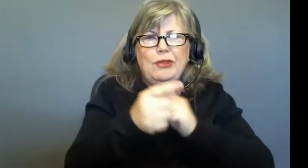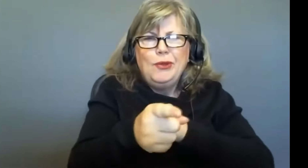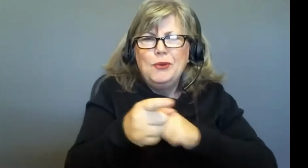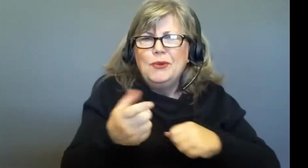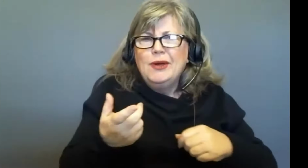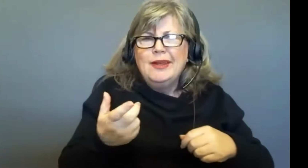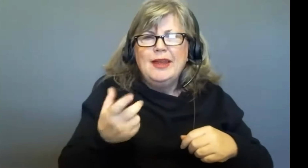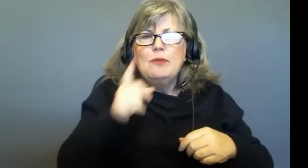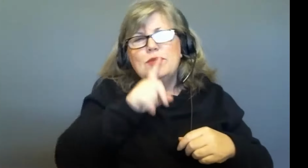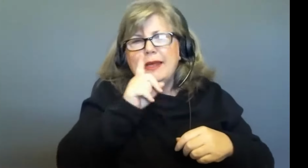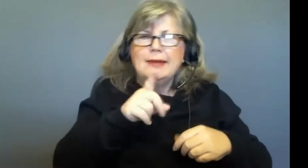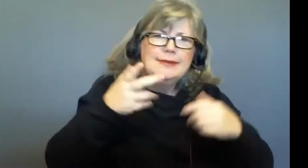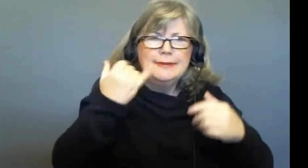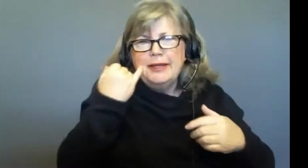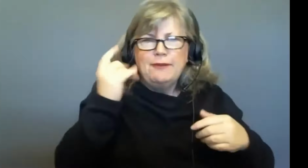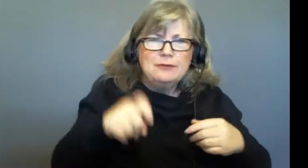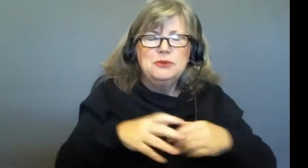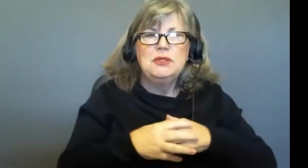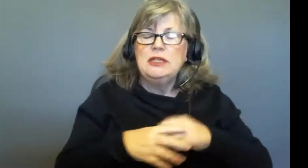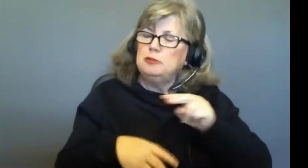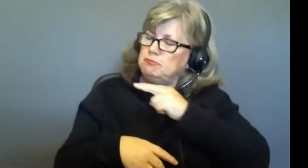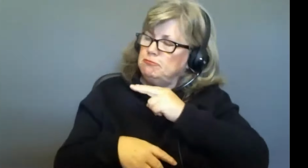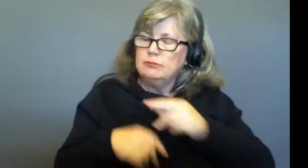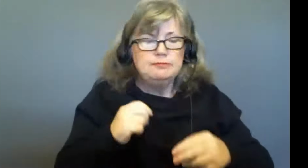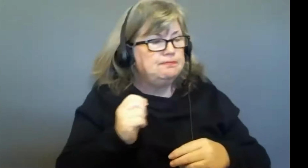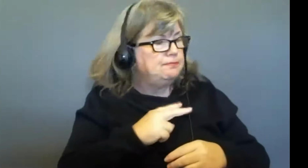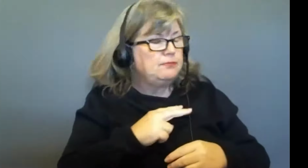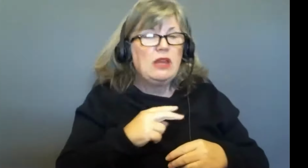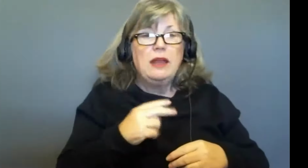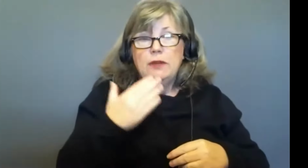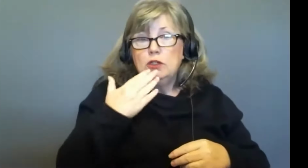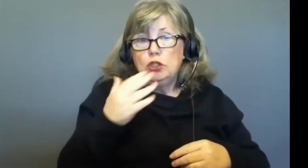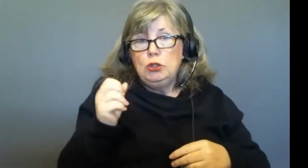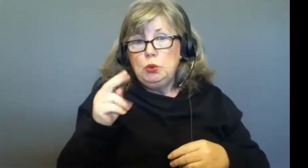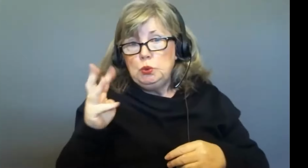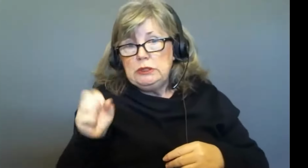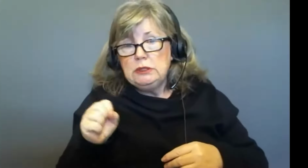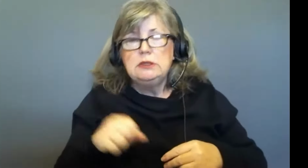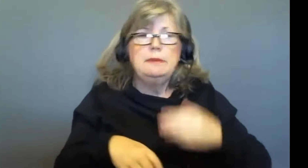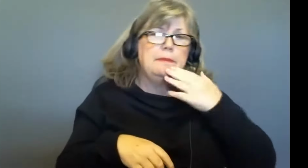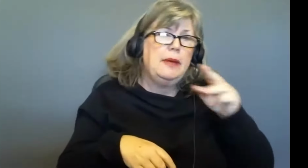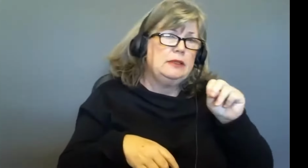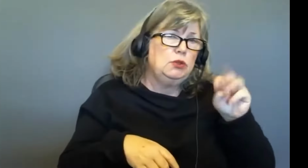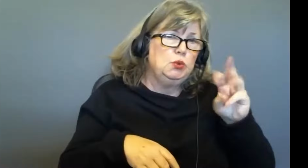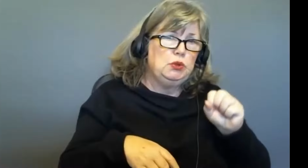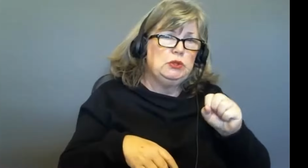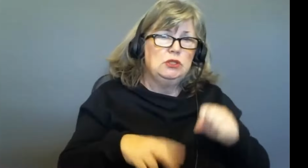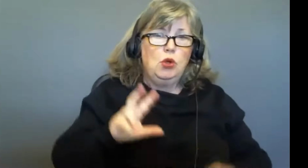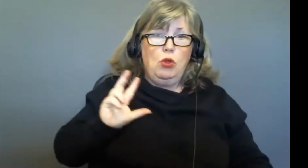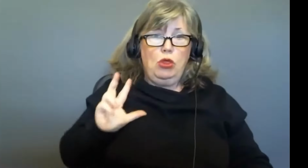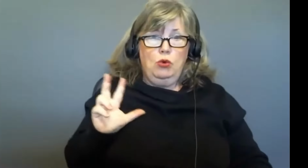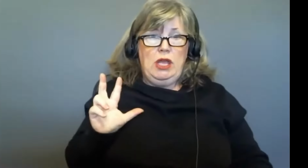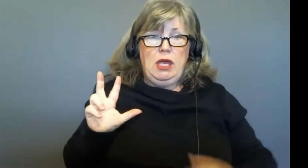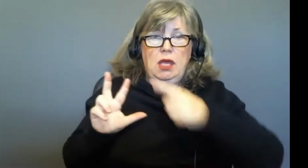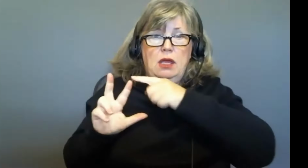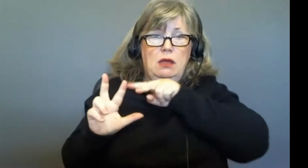You can pretend, because I have good news and bad news. The good news is that 1 out of the 3 of you will